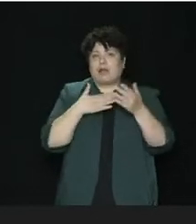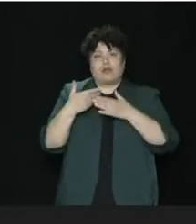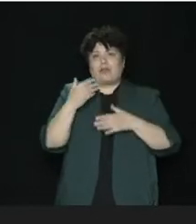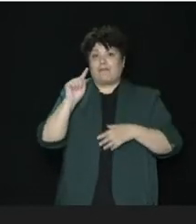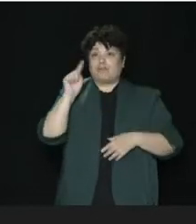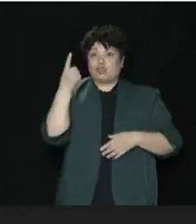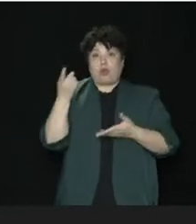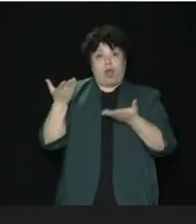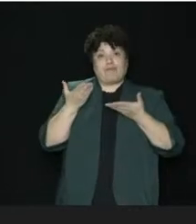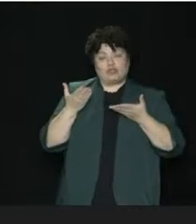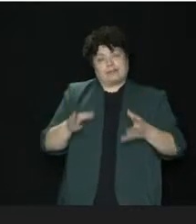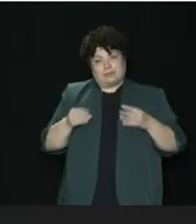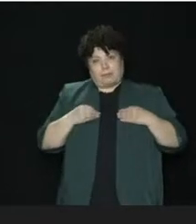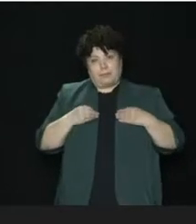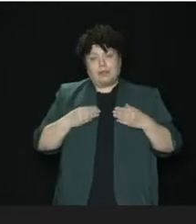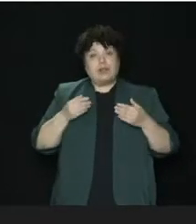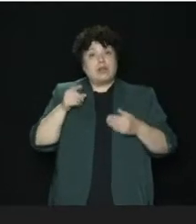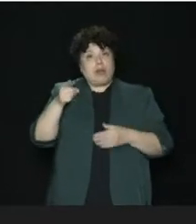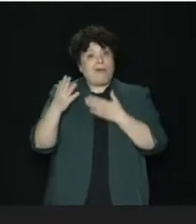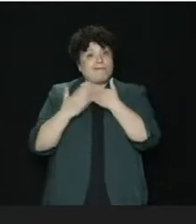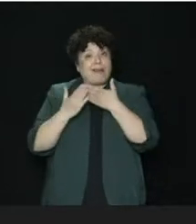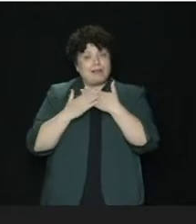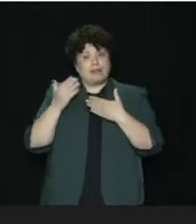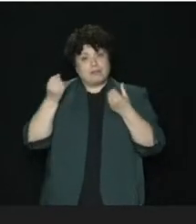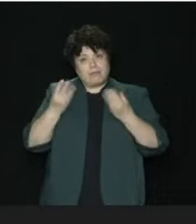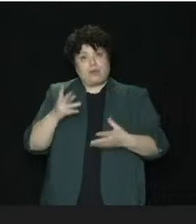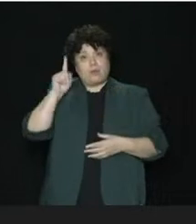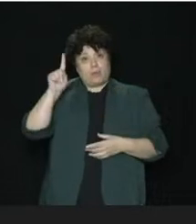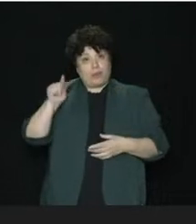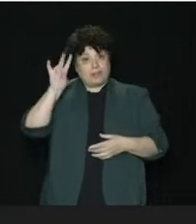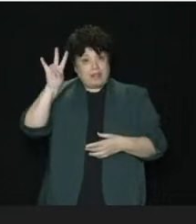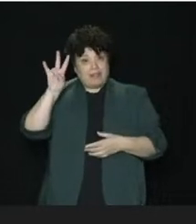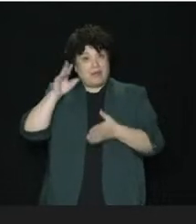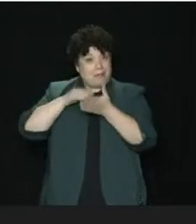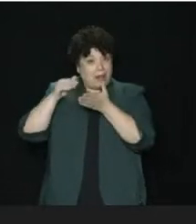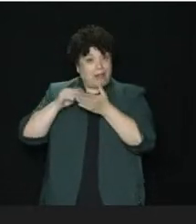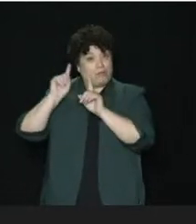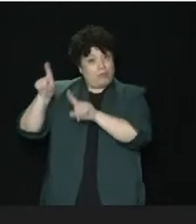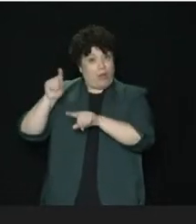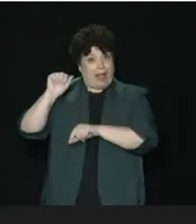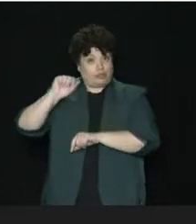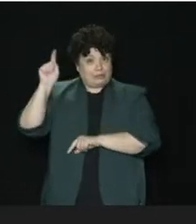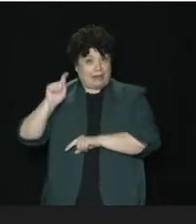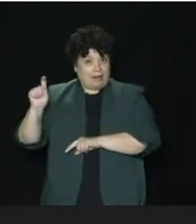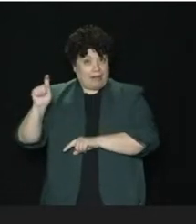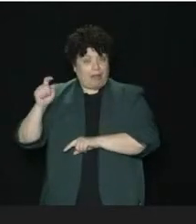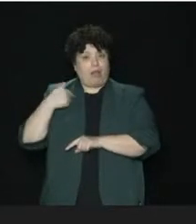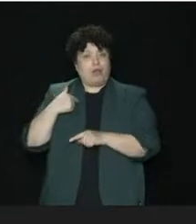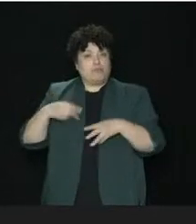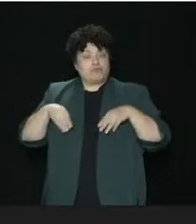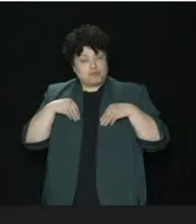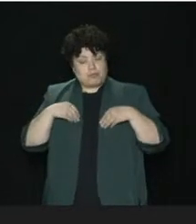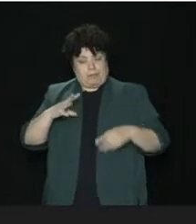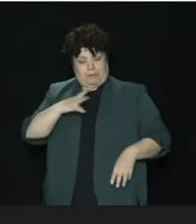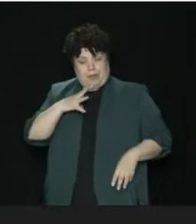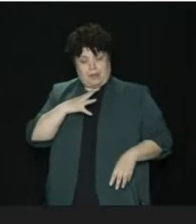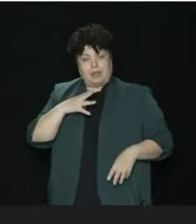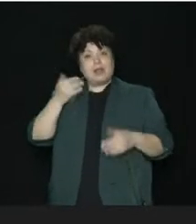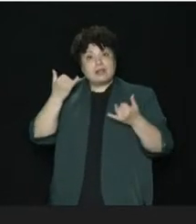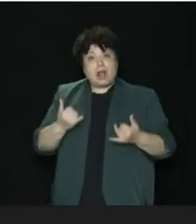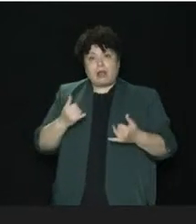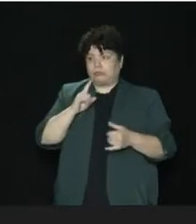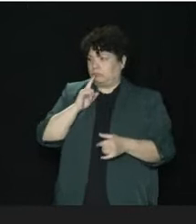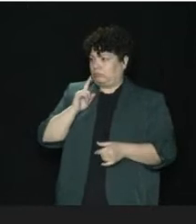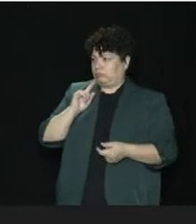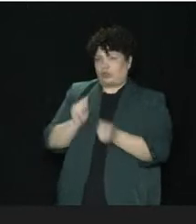million Canadians went and got the AstraZeneca shot. Now they learn that that is not necessarily true from your science advisors,